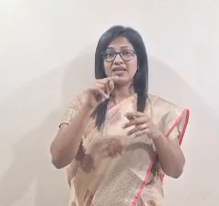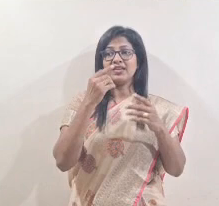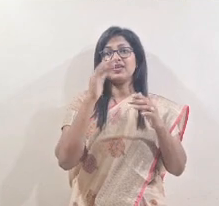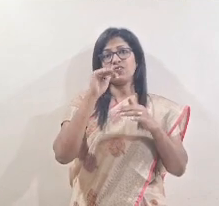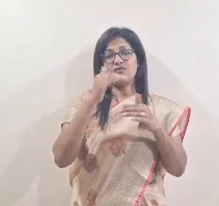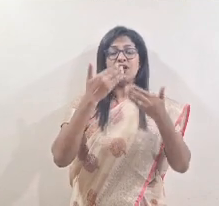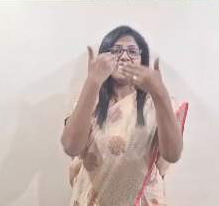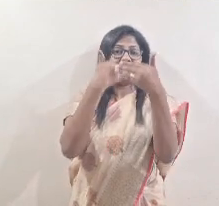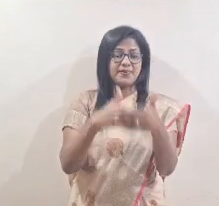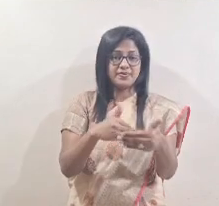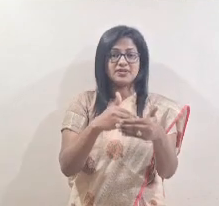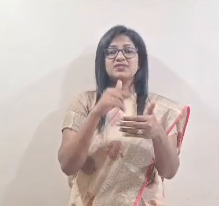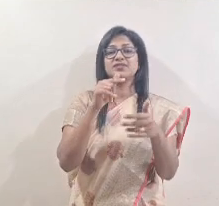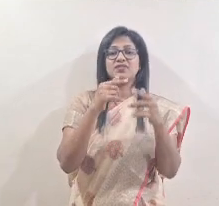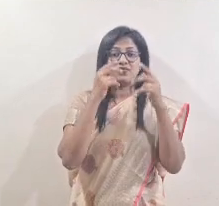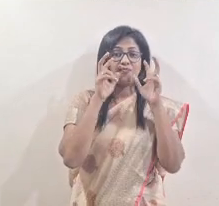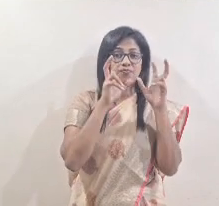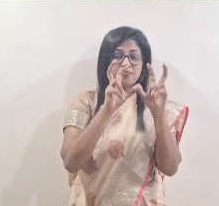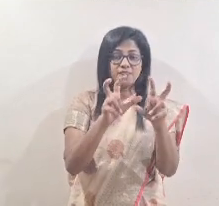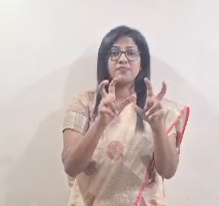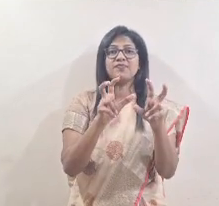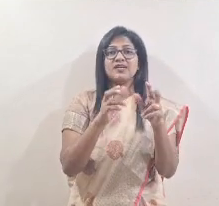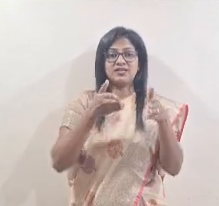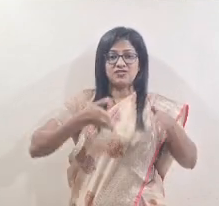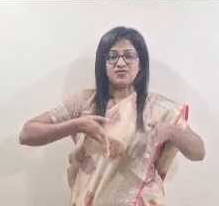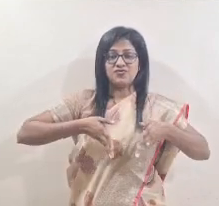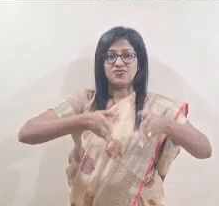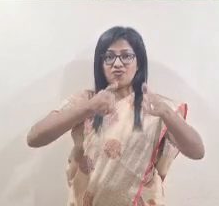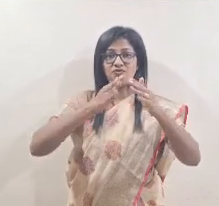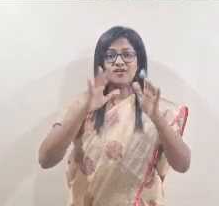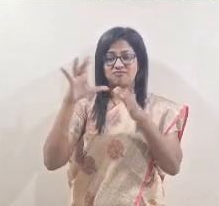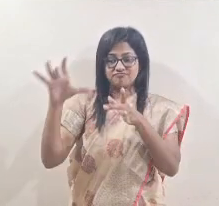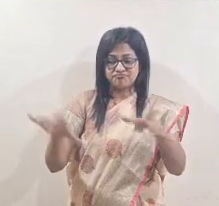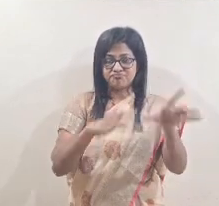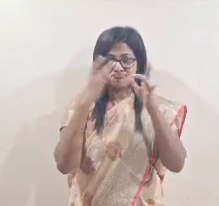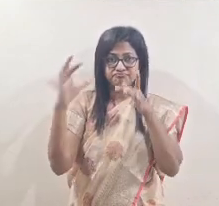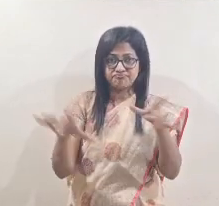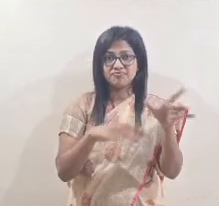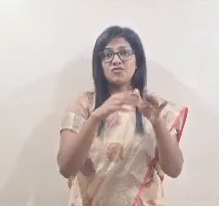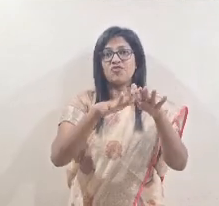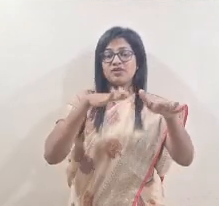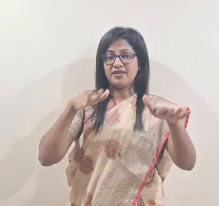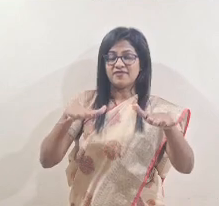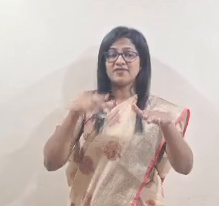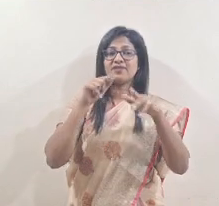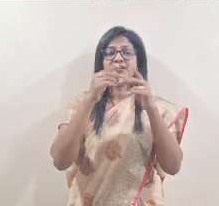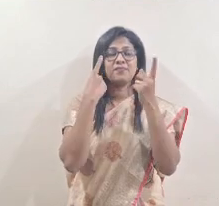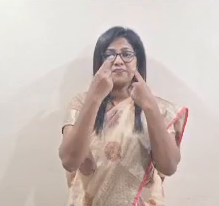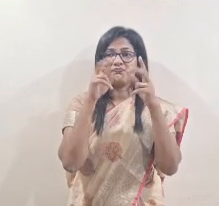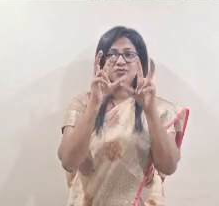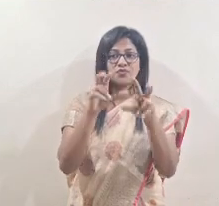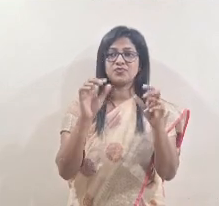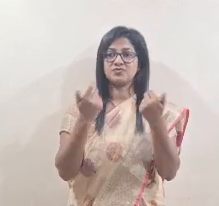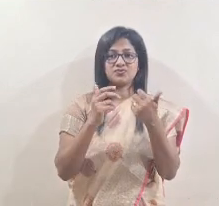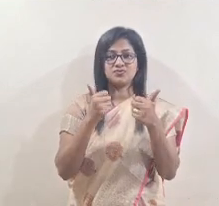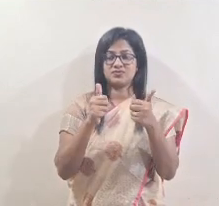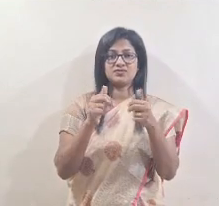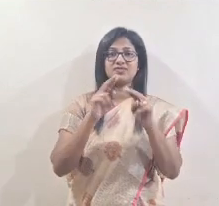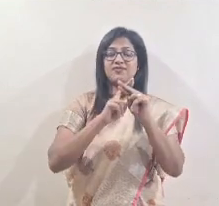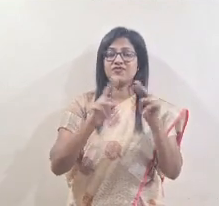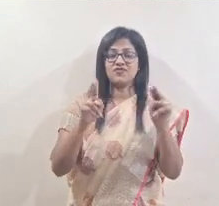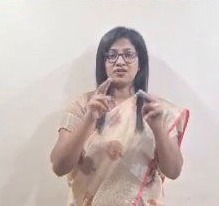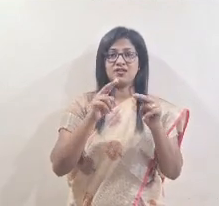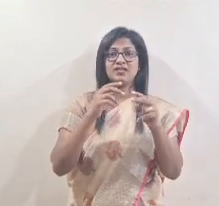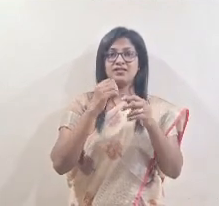be called as a limitation because basically we can't monitor the road fleet or road traffic in every grid.